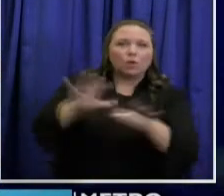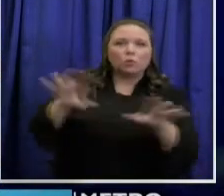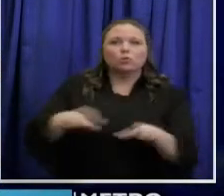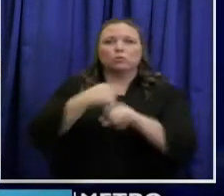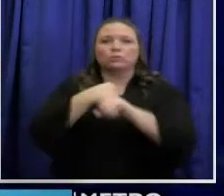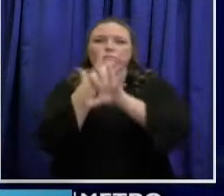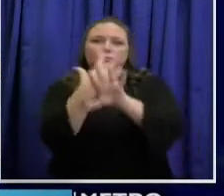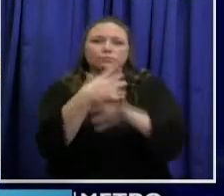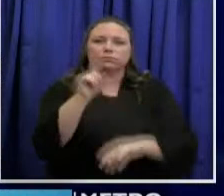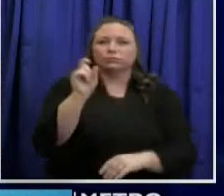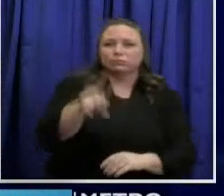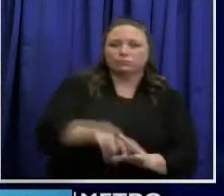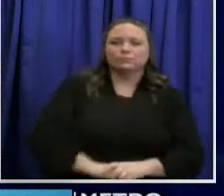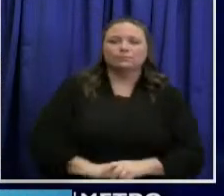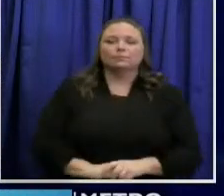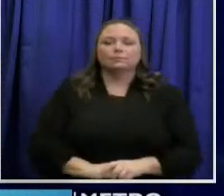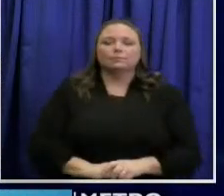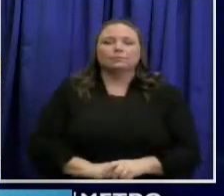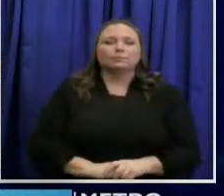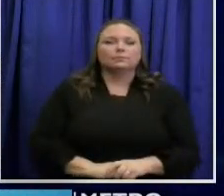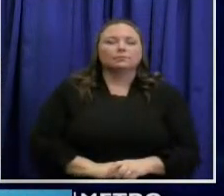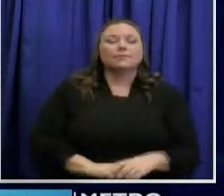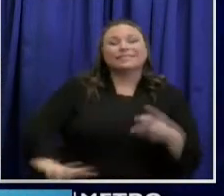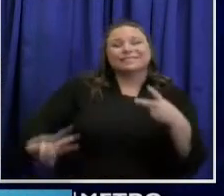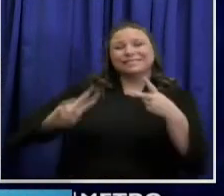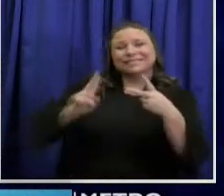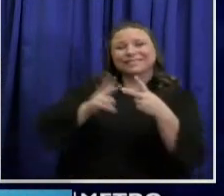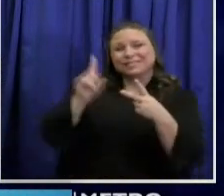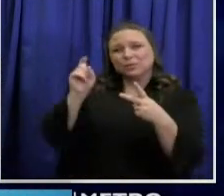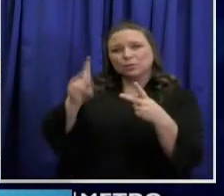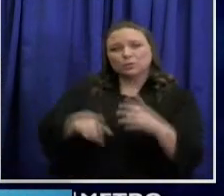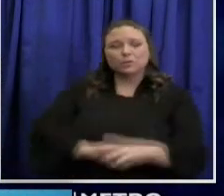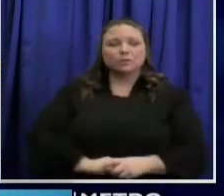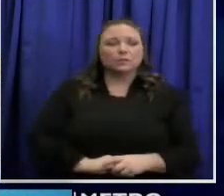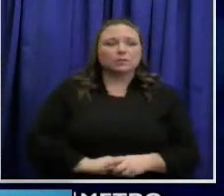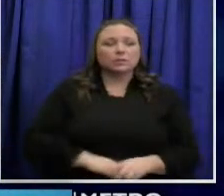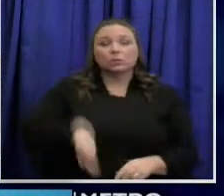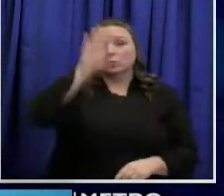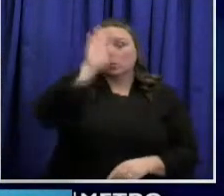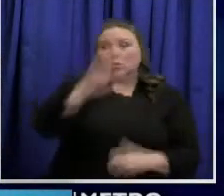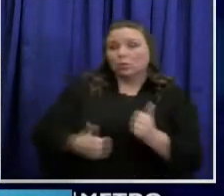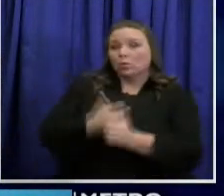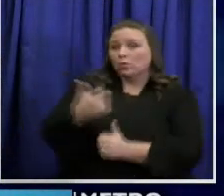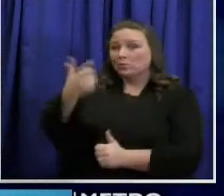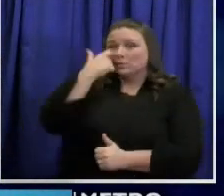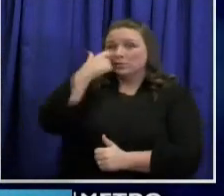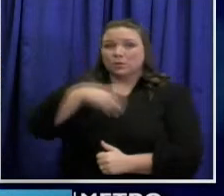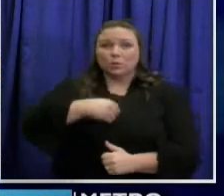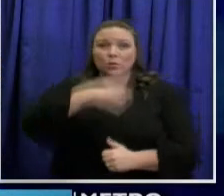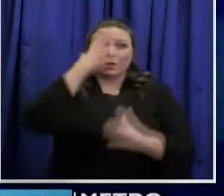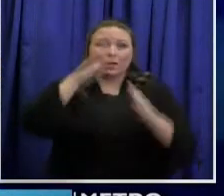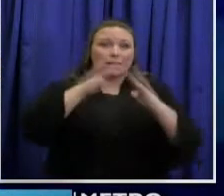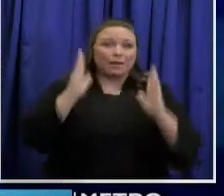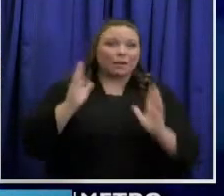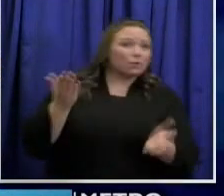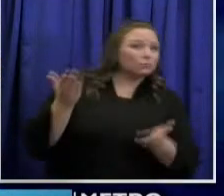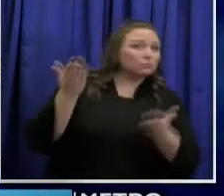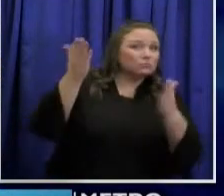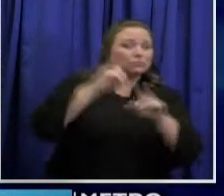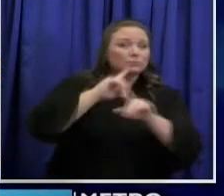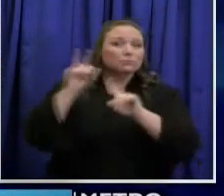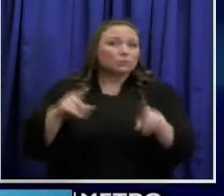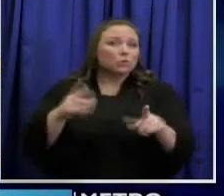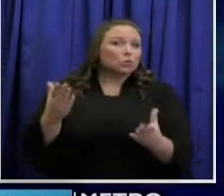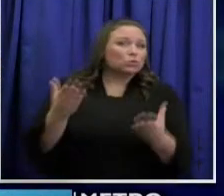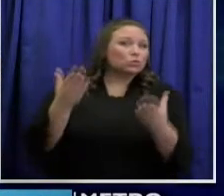learning? Second, I know that the latest White House recommendation report suggested